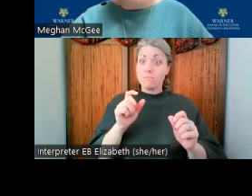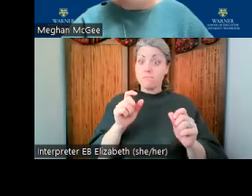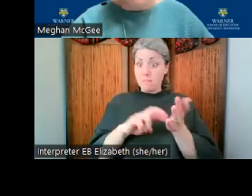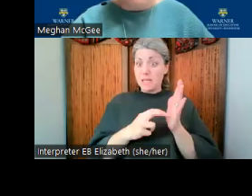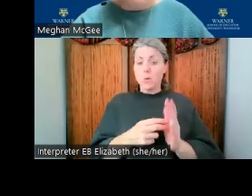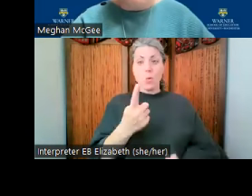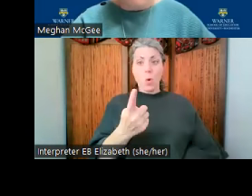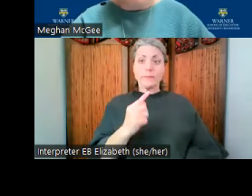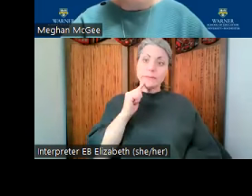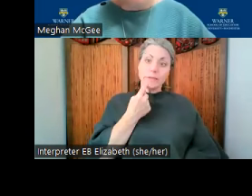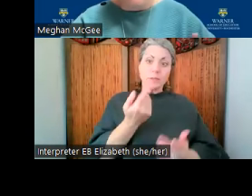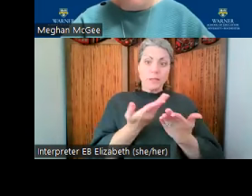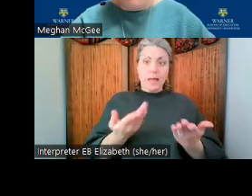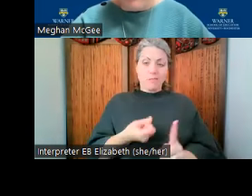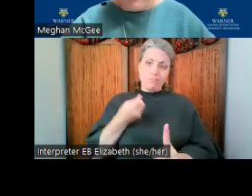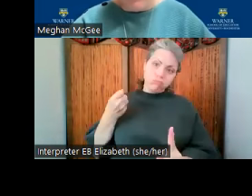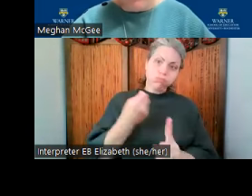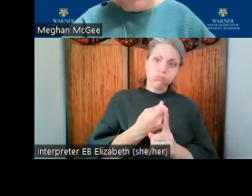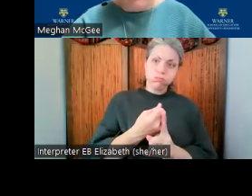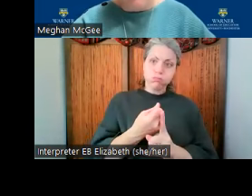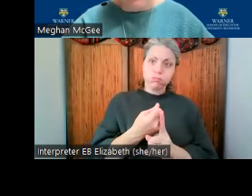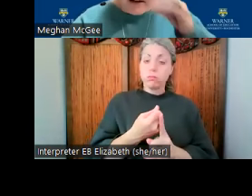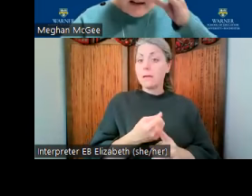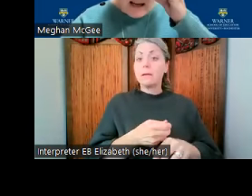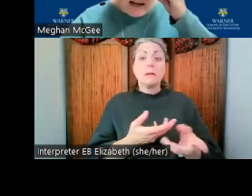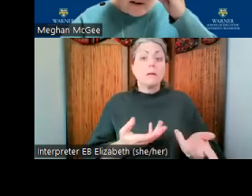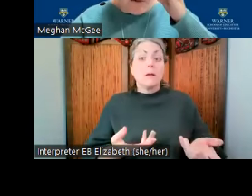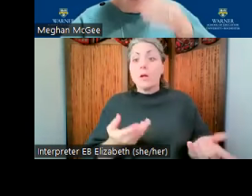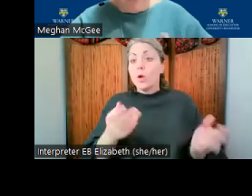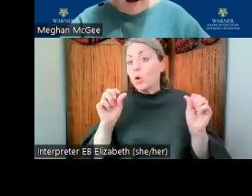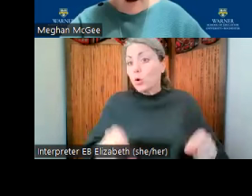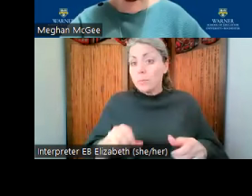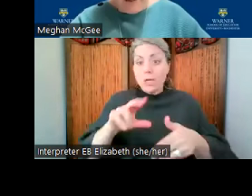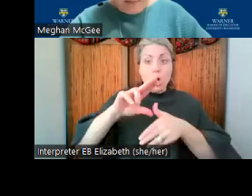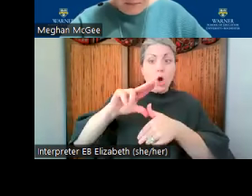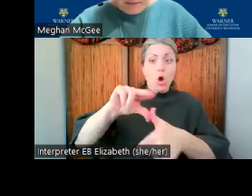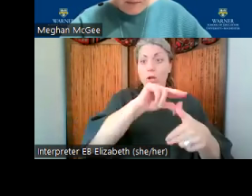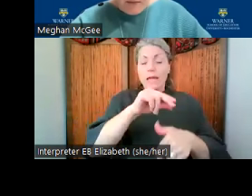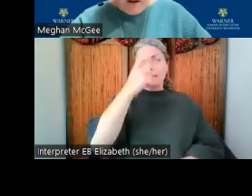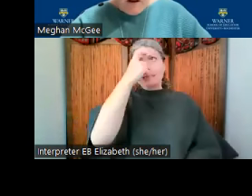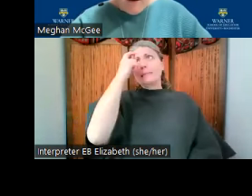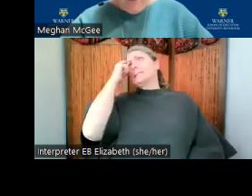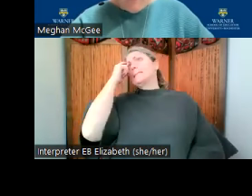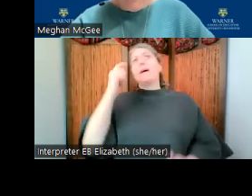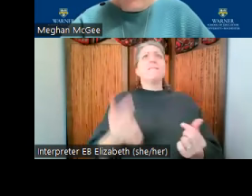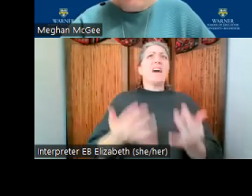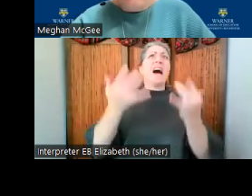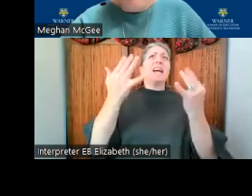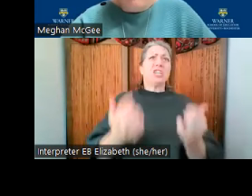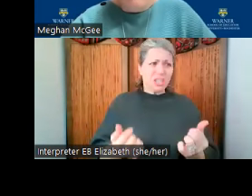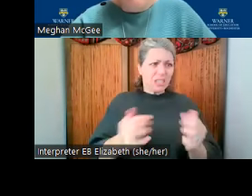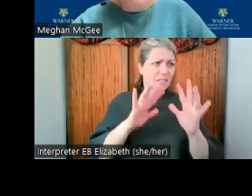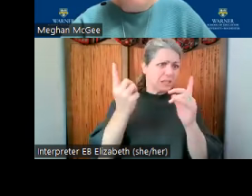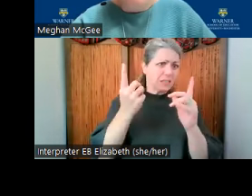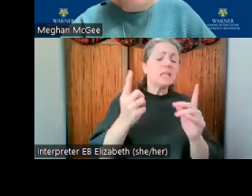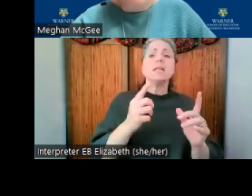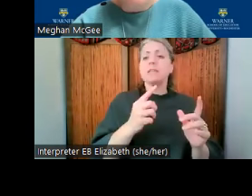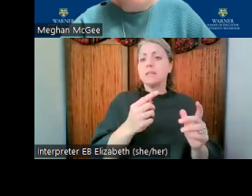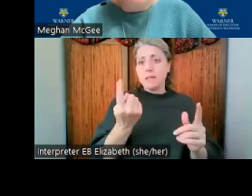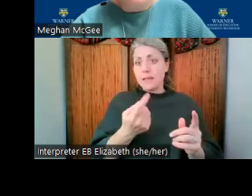a natural event or catastrophe like a hurricane or a fire. Chronic trauma in the